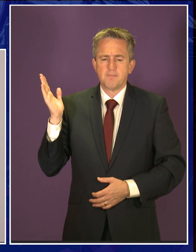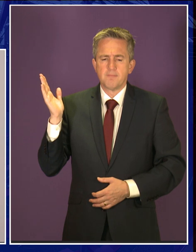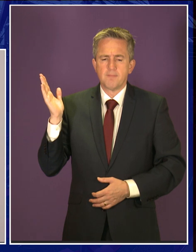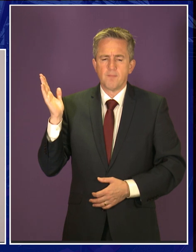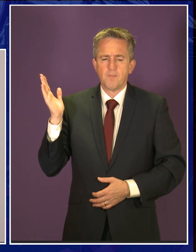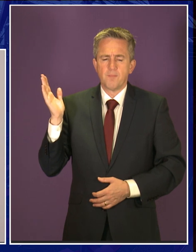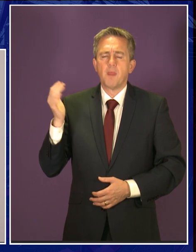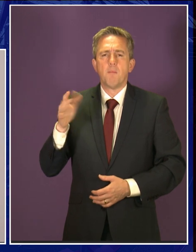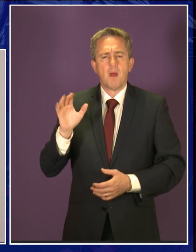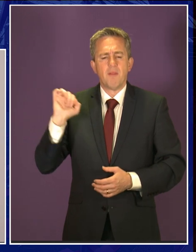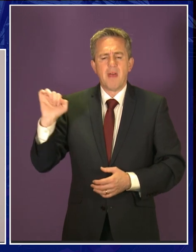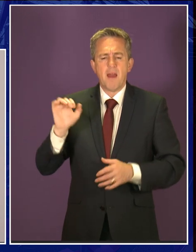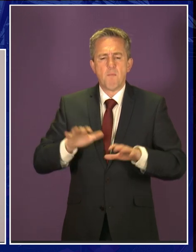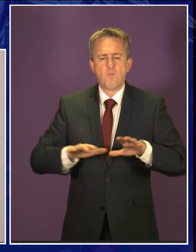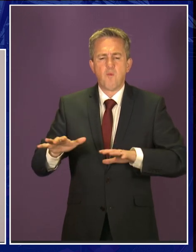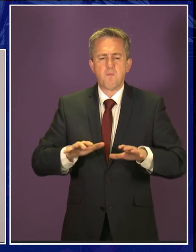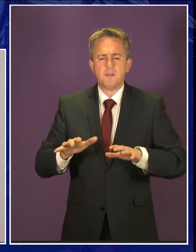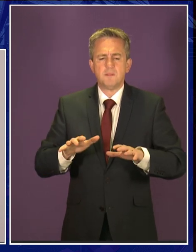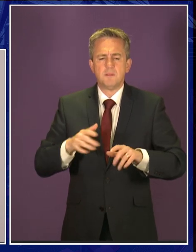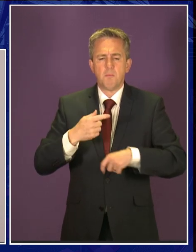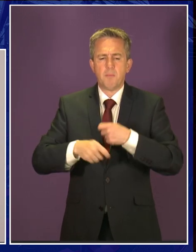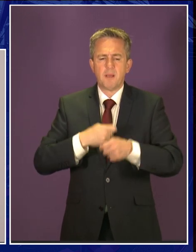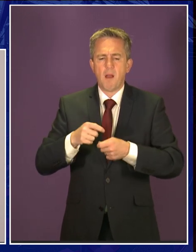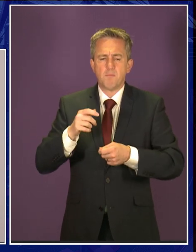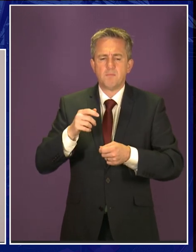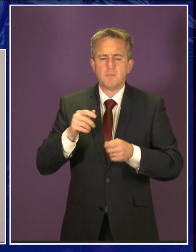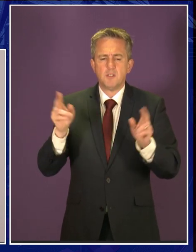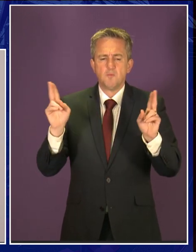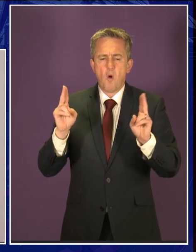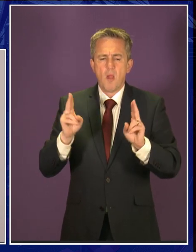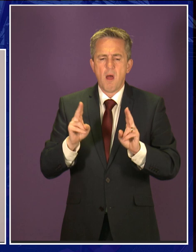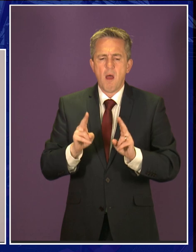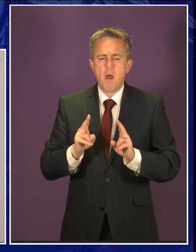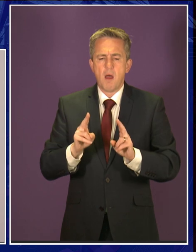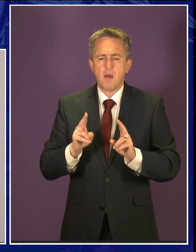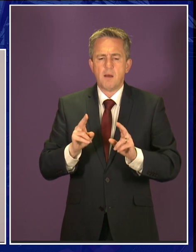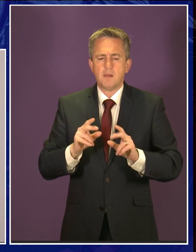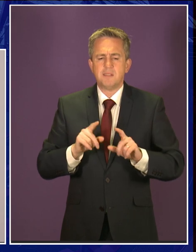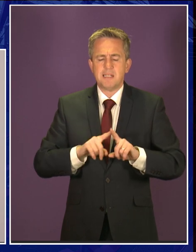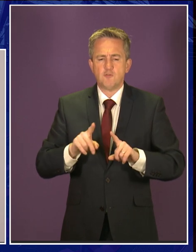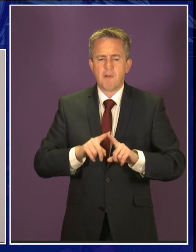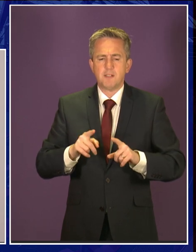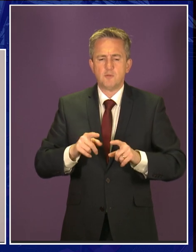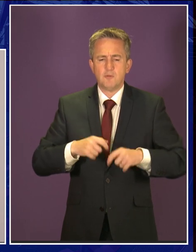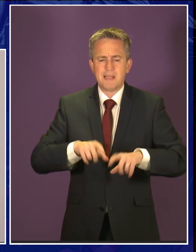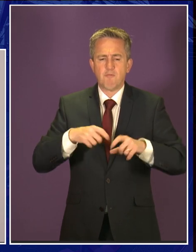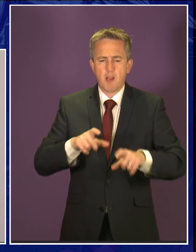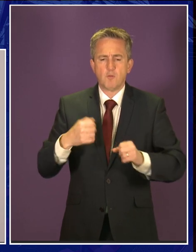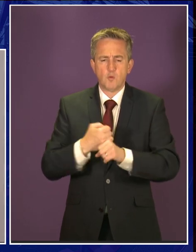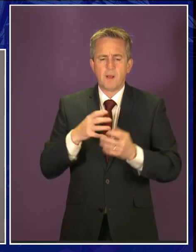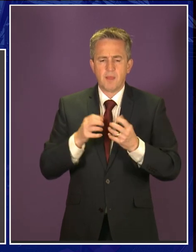minute, but the movements become smaller and smaller as he tries to continue to maintain these movements. And